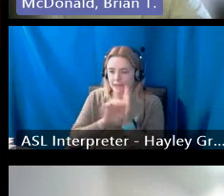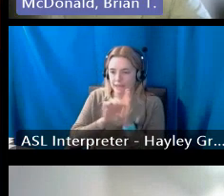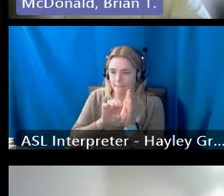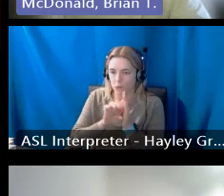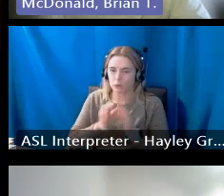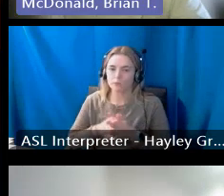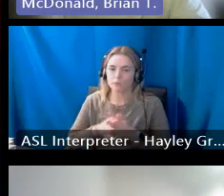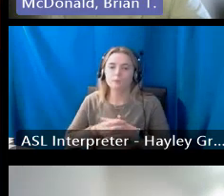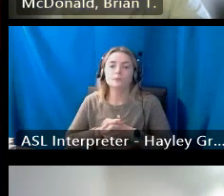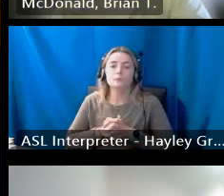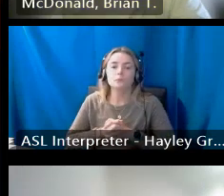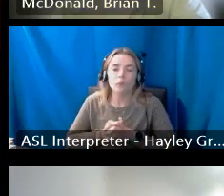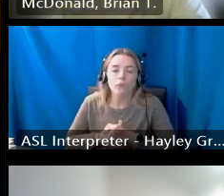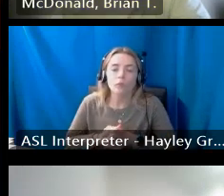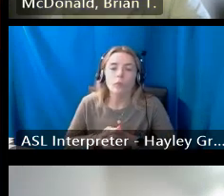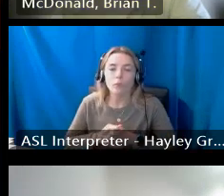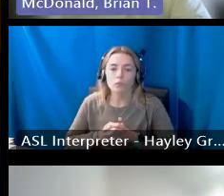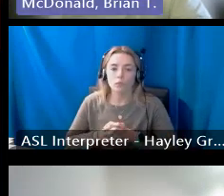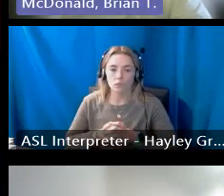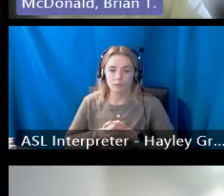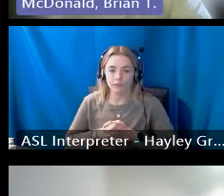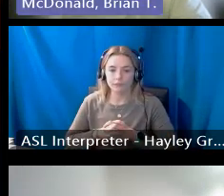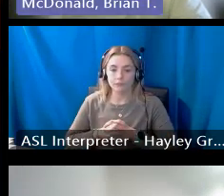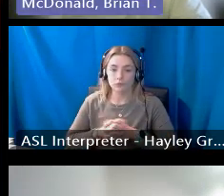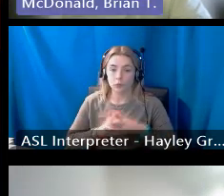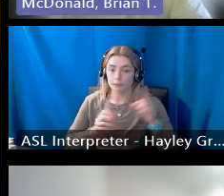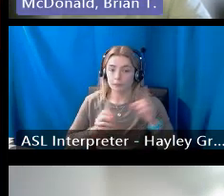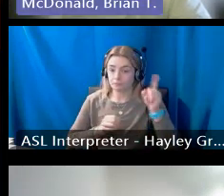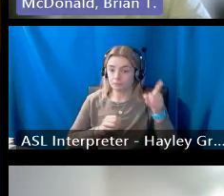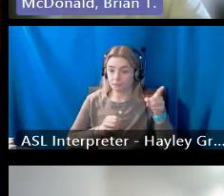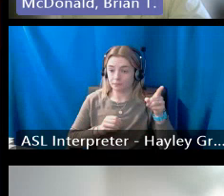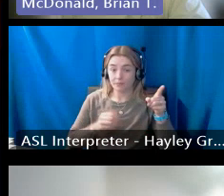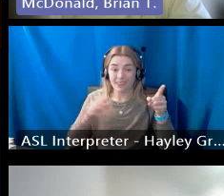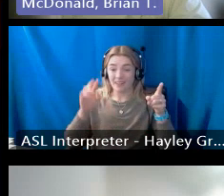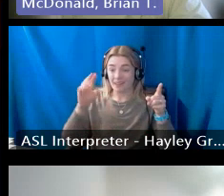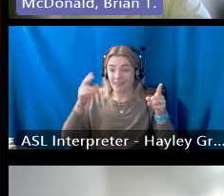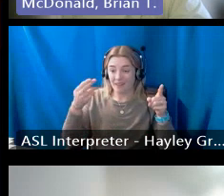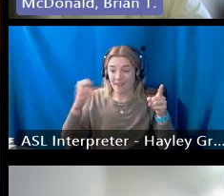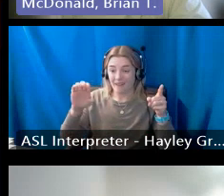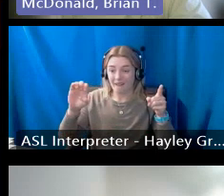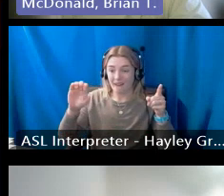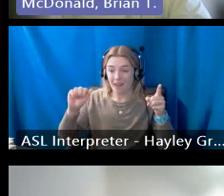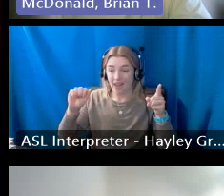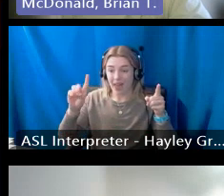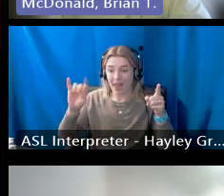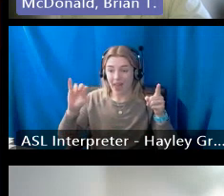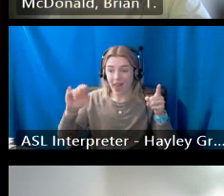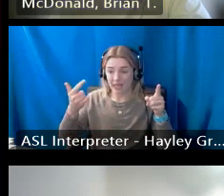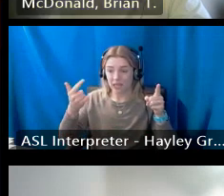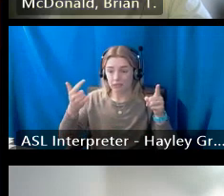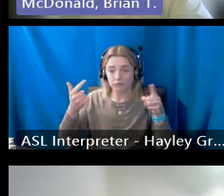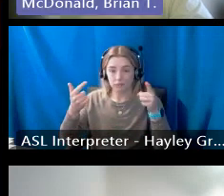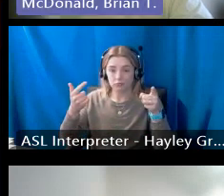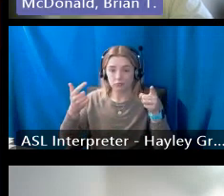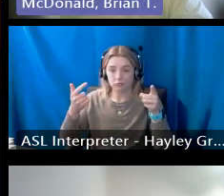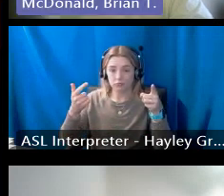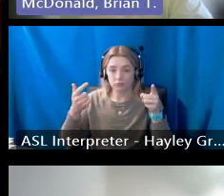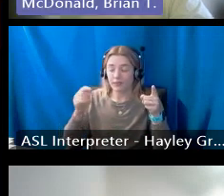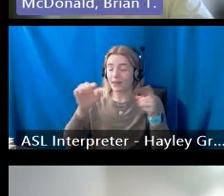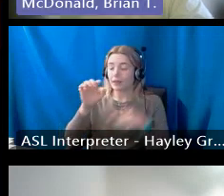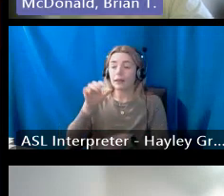So you'll notice you have here, I have headings of what I'm going to review.